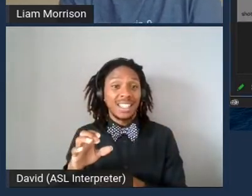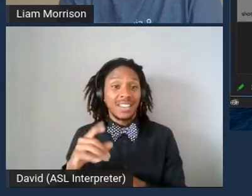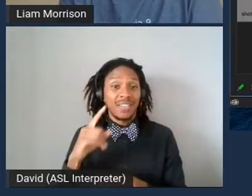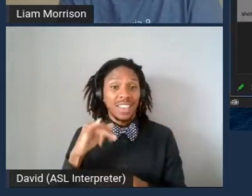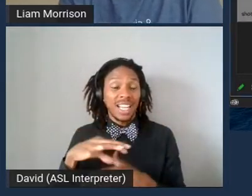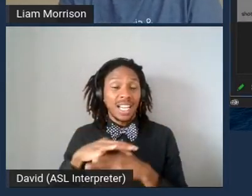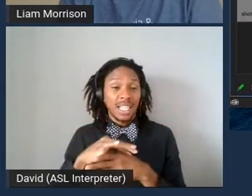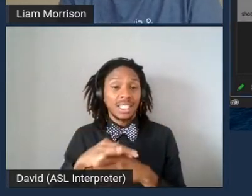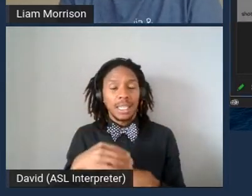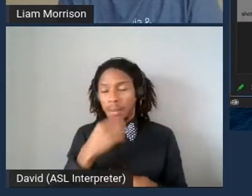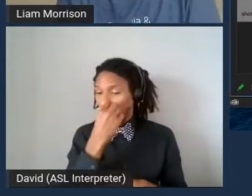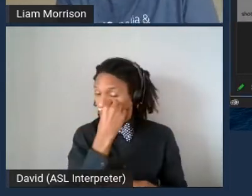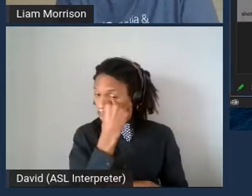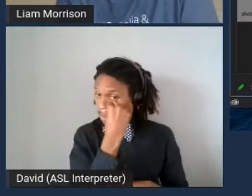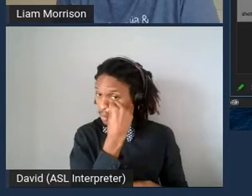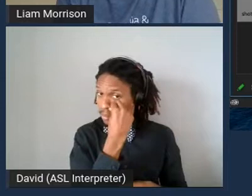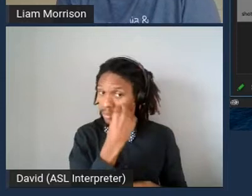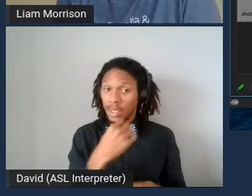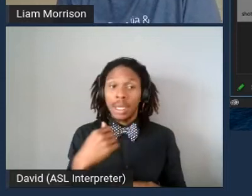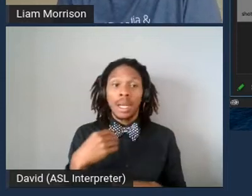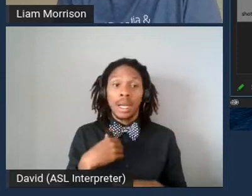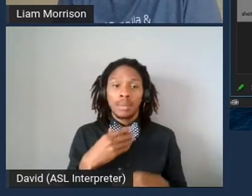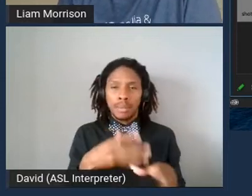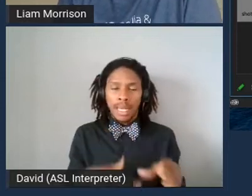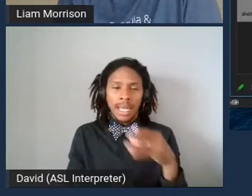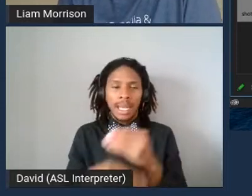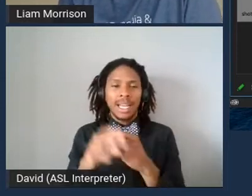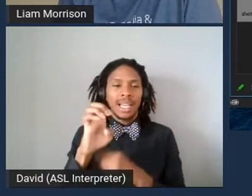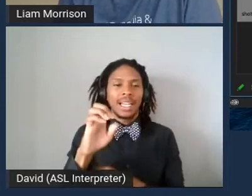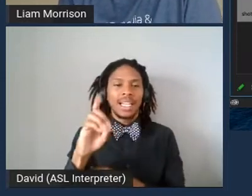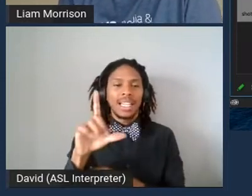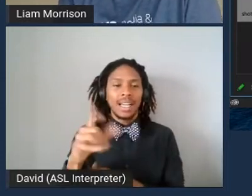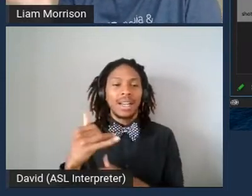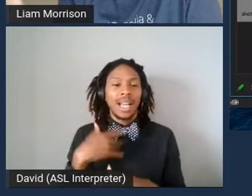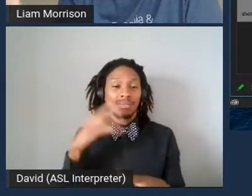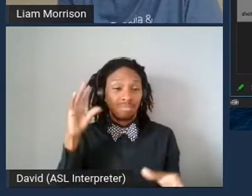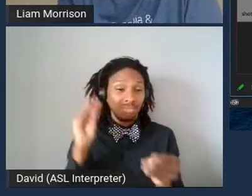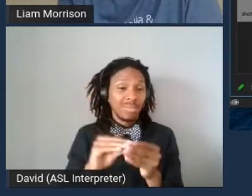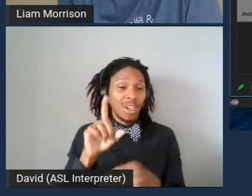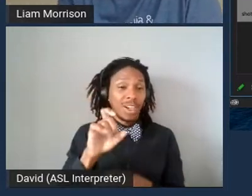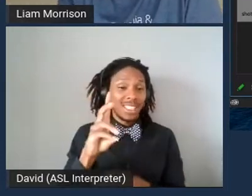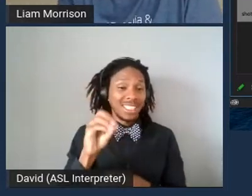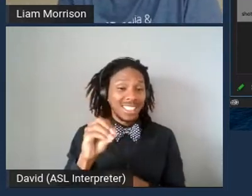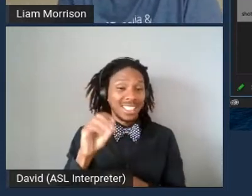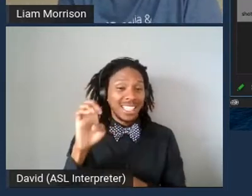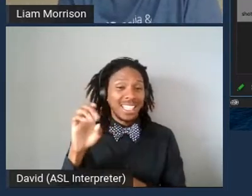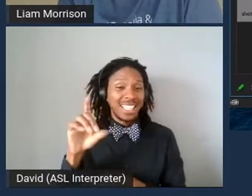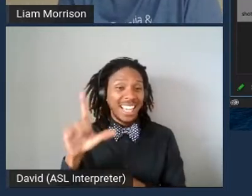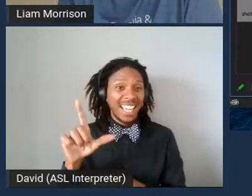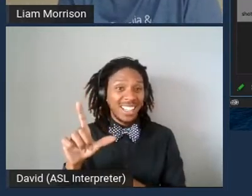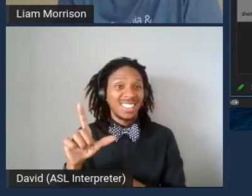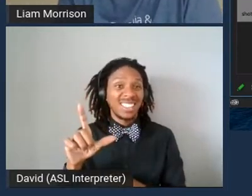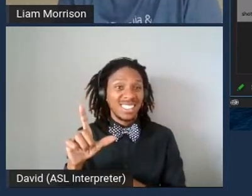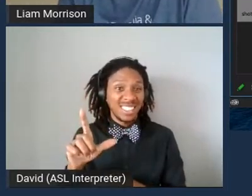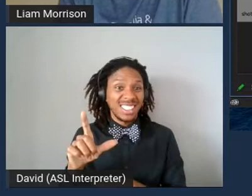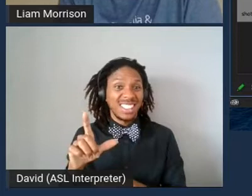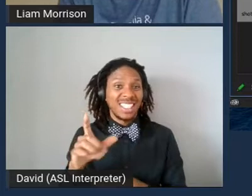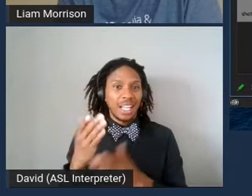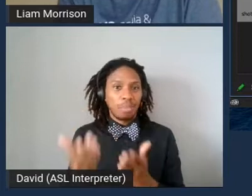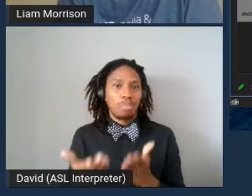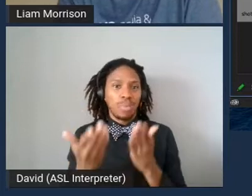going to bring the edit decision list in, and I now have 160 edit decision ED edits that are